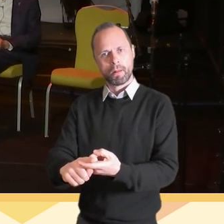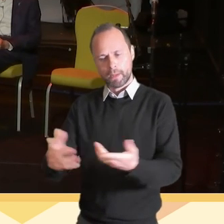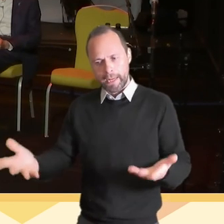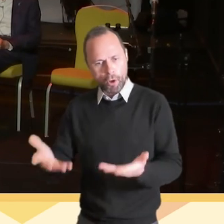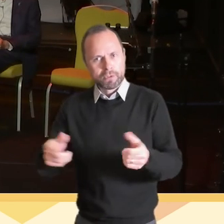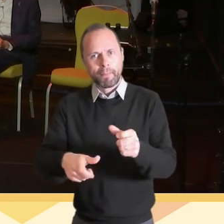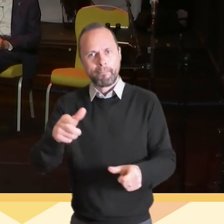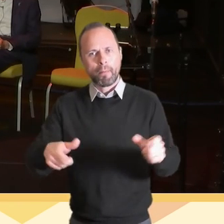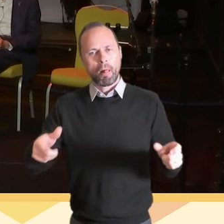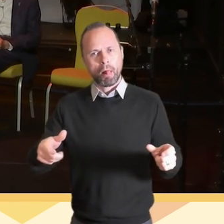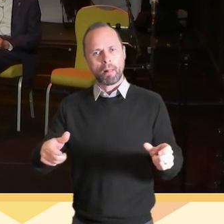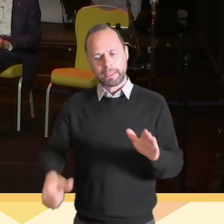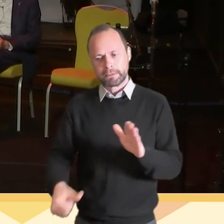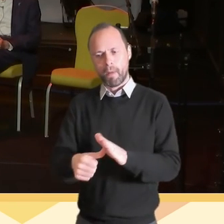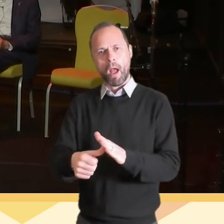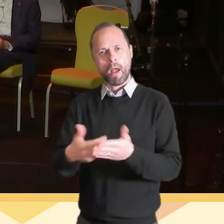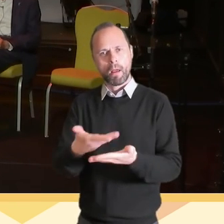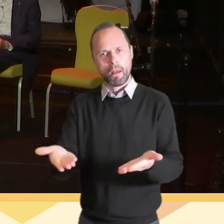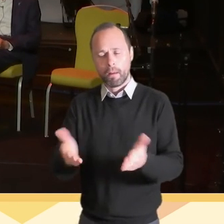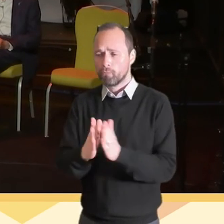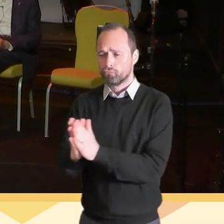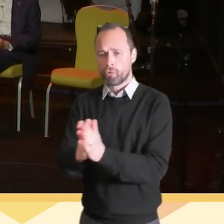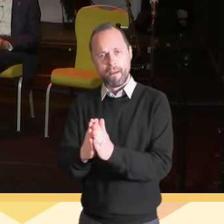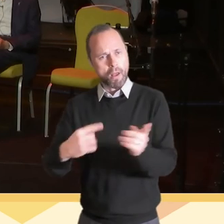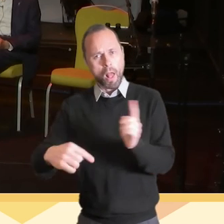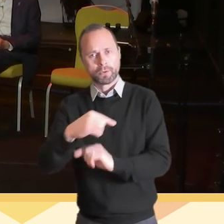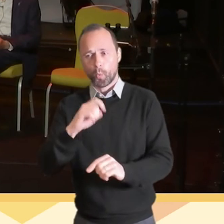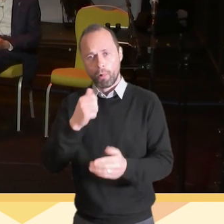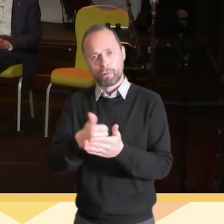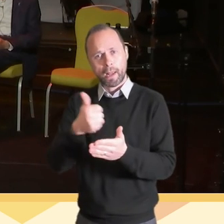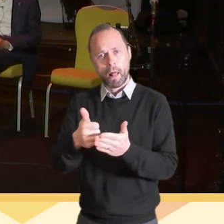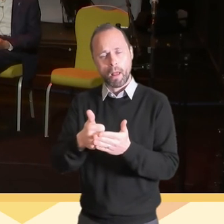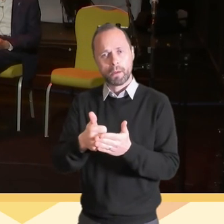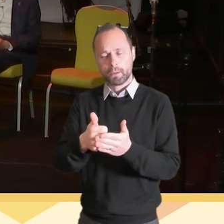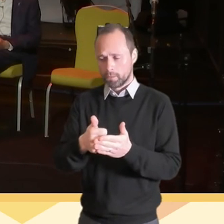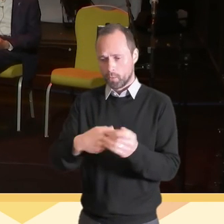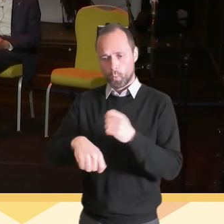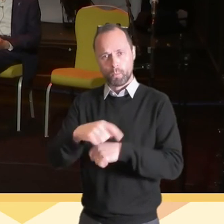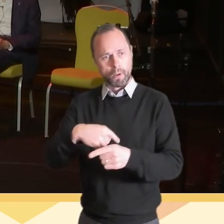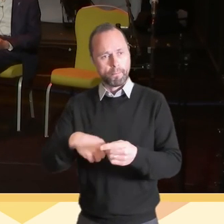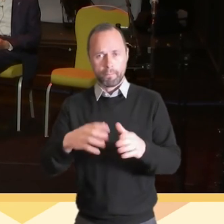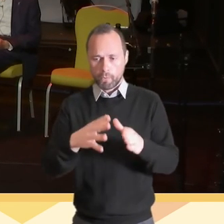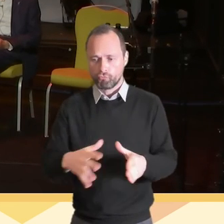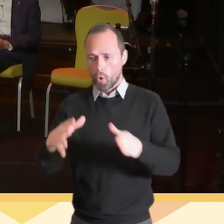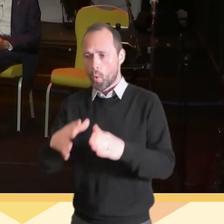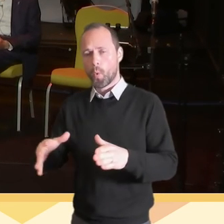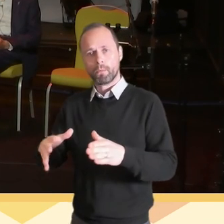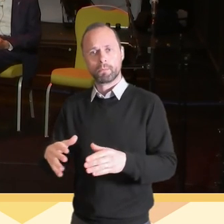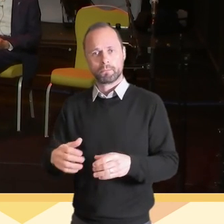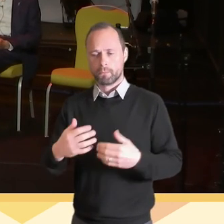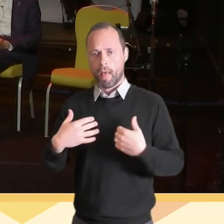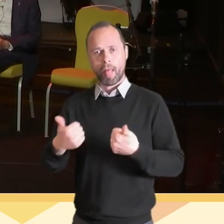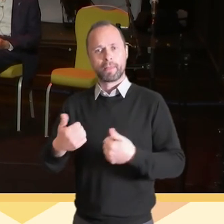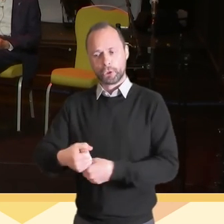encouragement? And will you support and pray for us all and enable us to grow healthy churches in relationship for God's